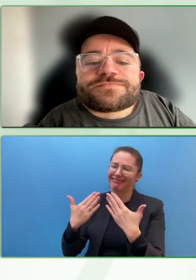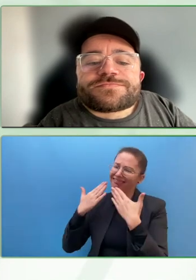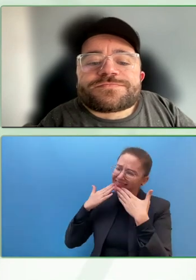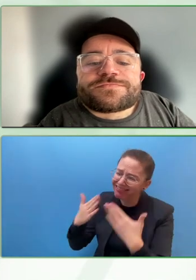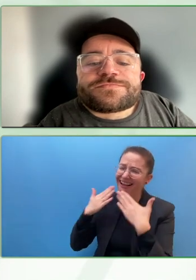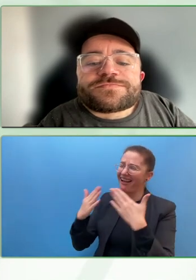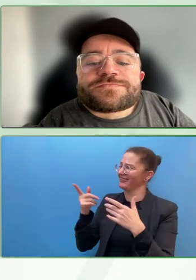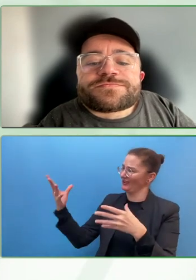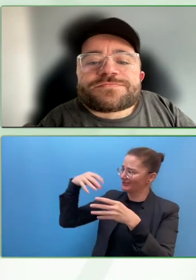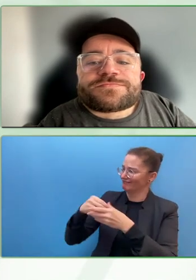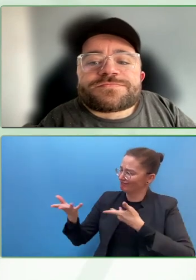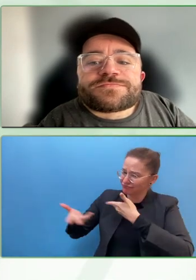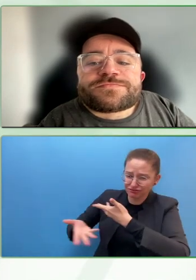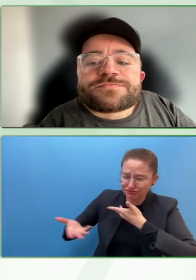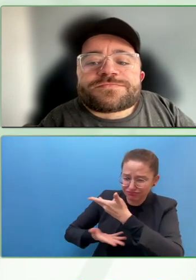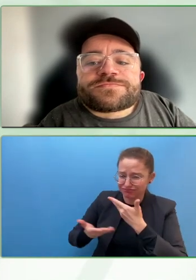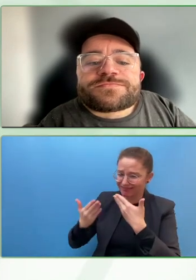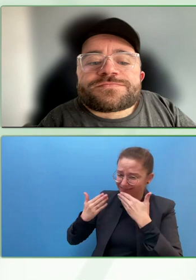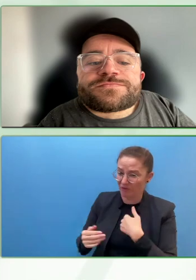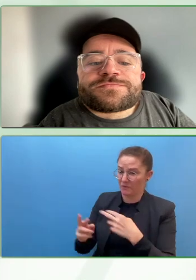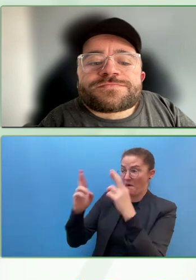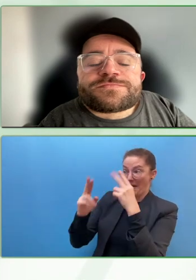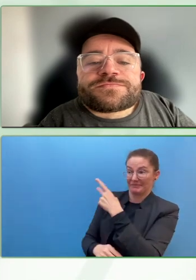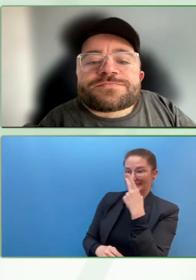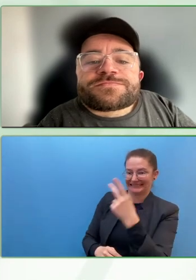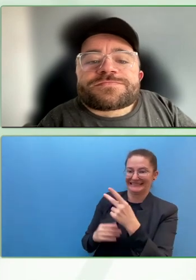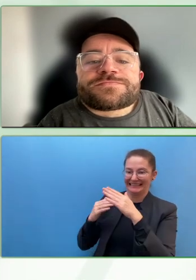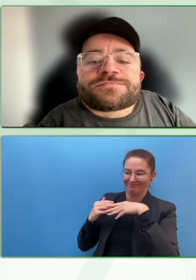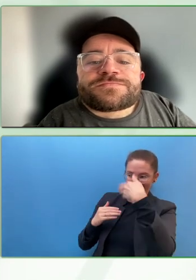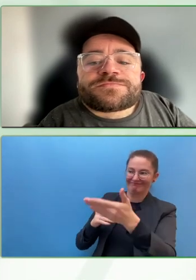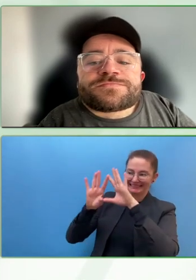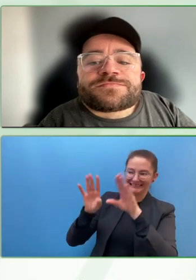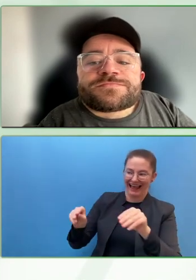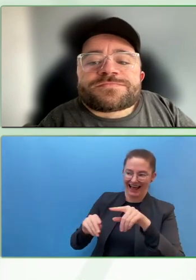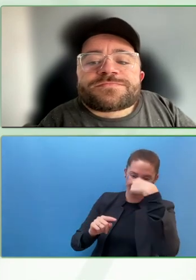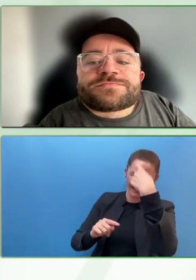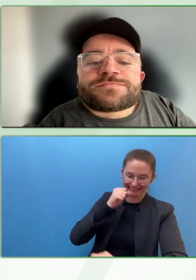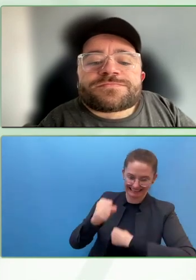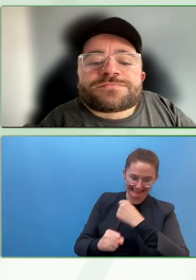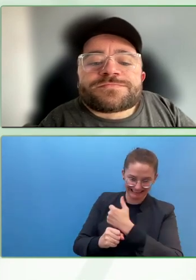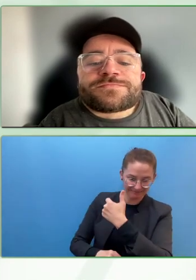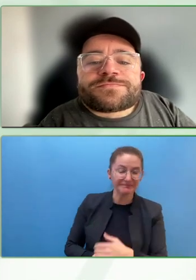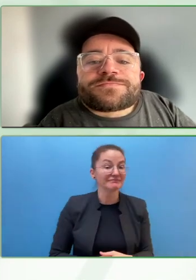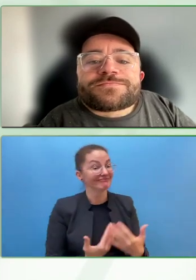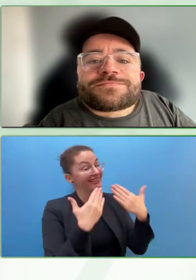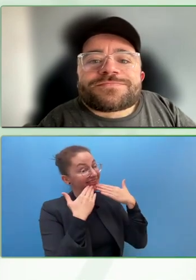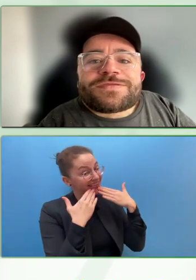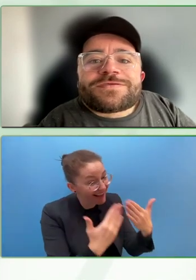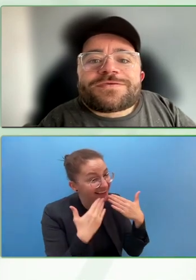We have no idea what happened, but the video with our Fireside will be online soon, so no worries about